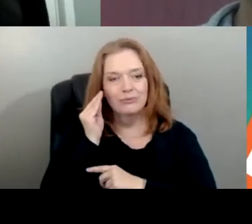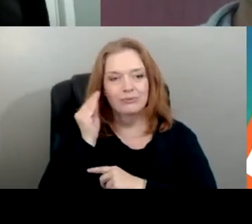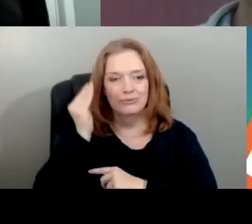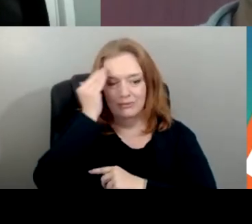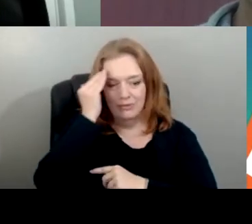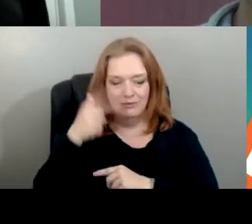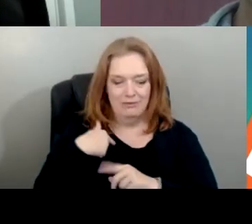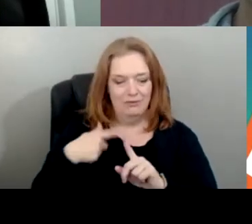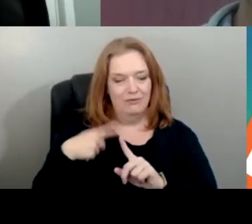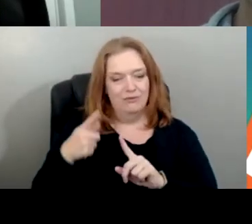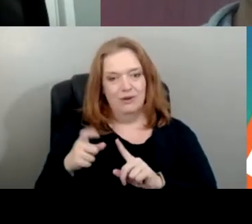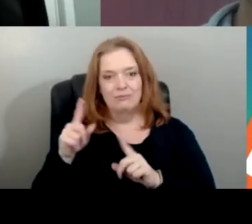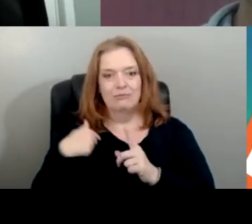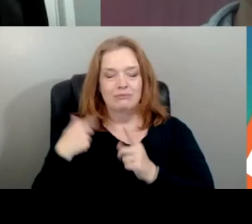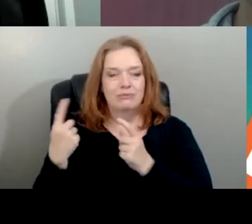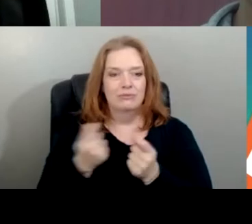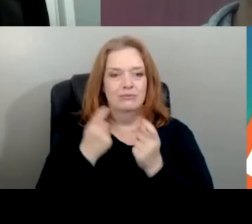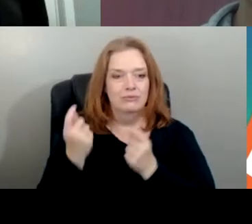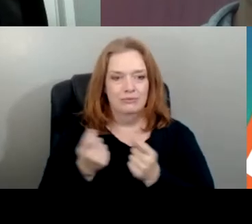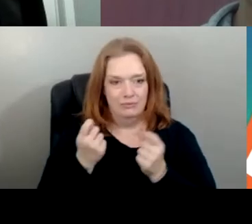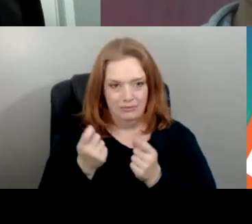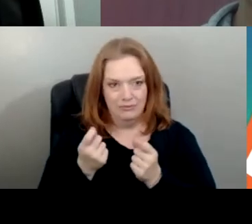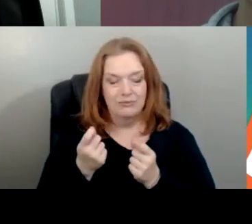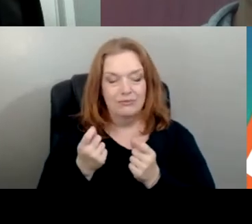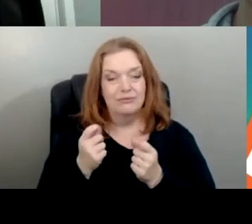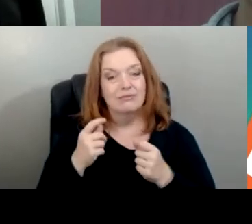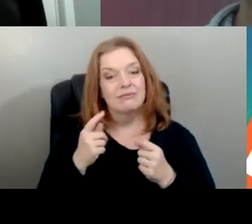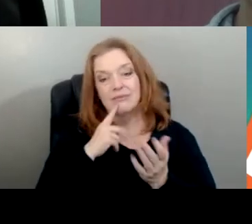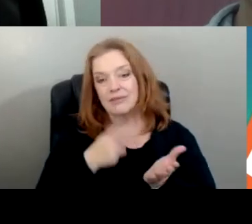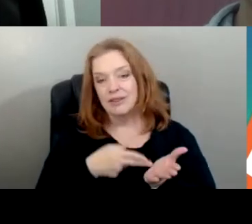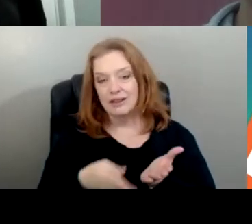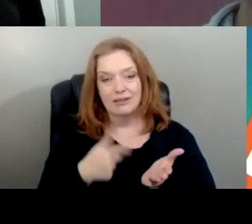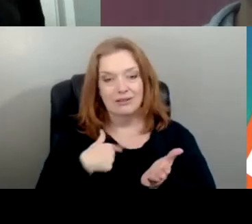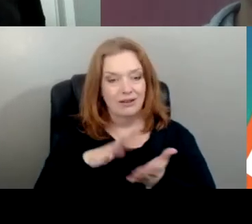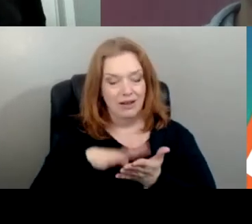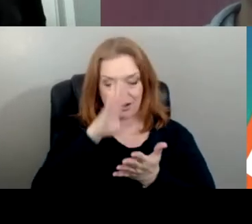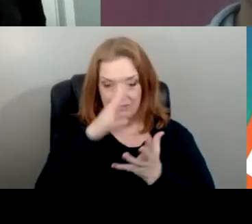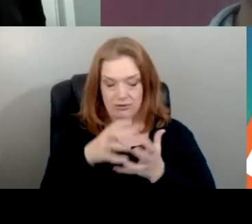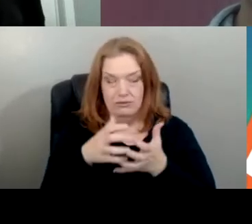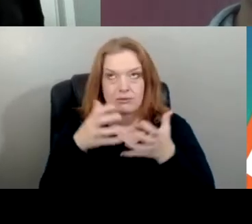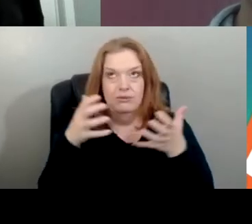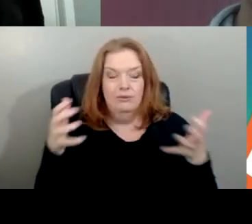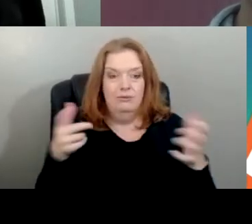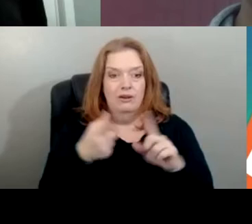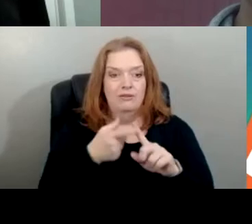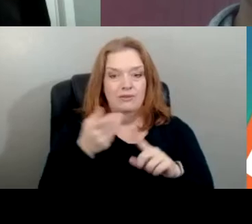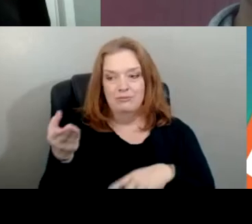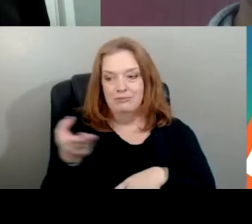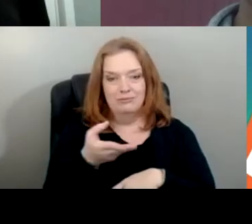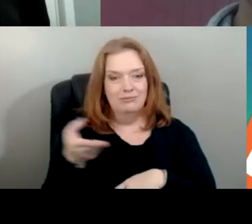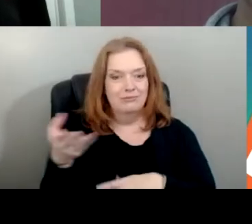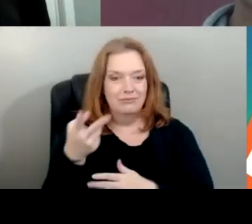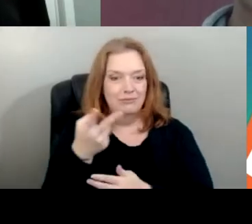I'm from. And I have learned so much from both of these folks here